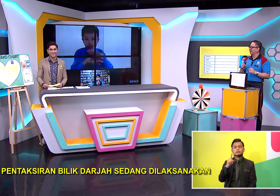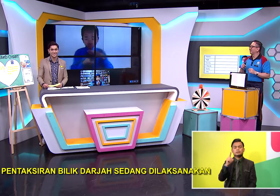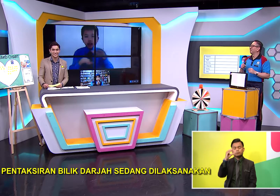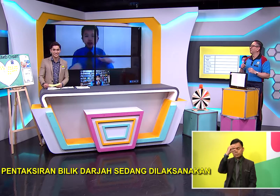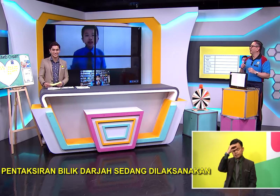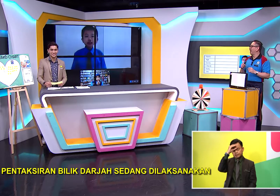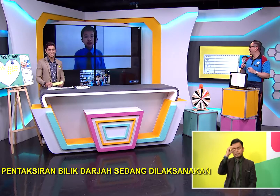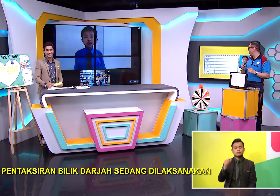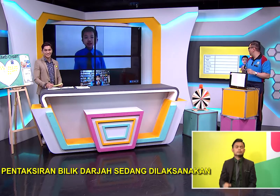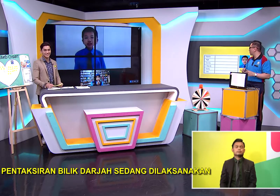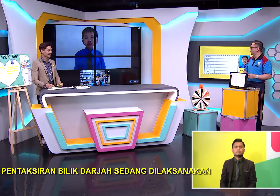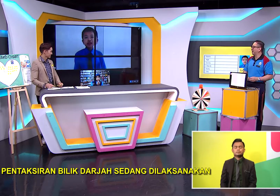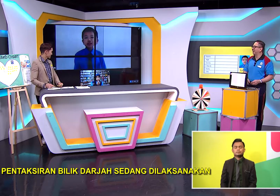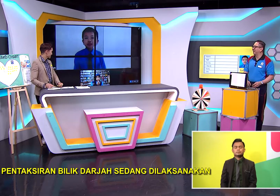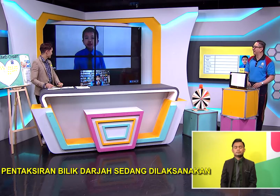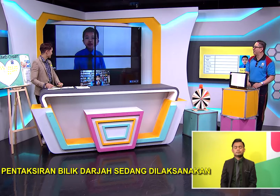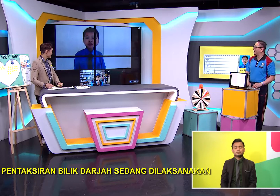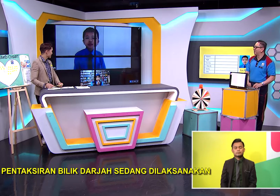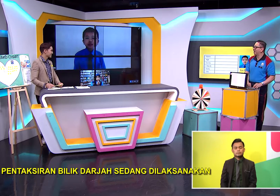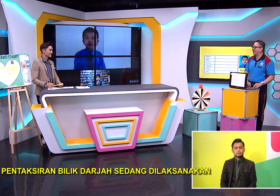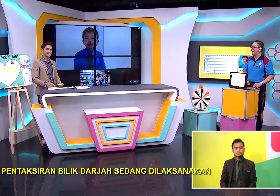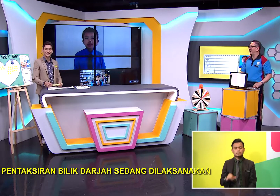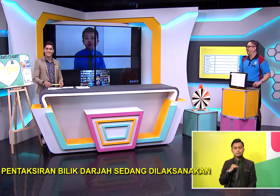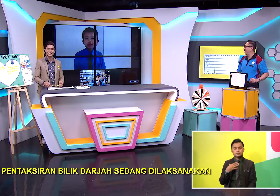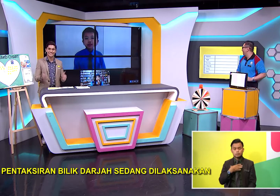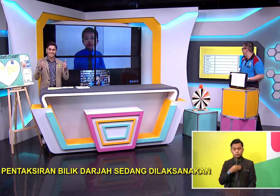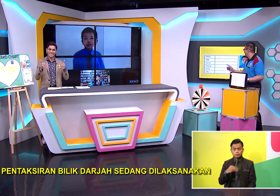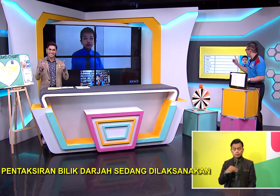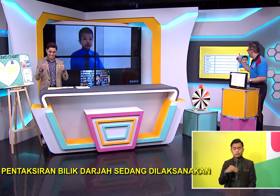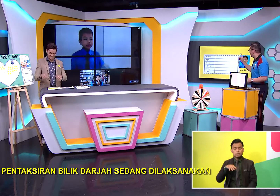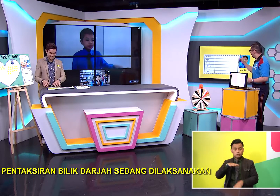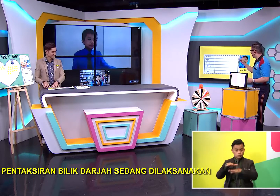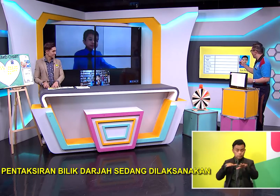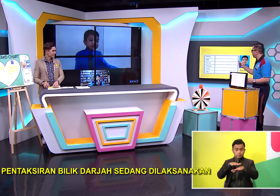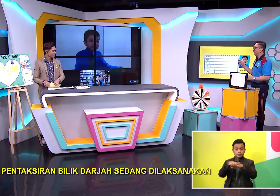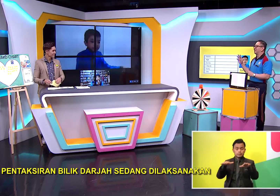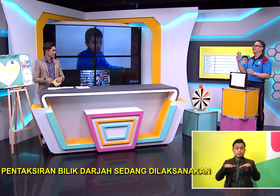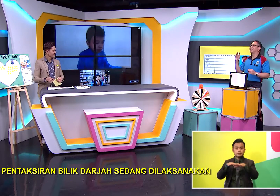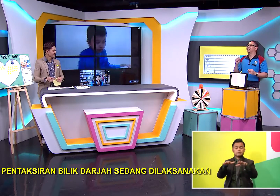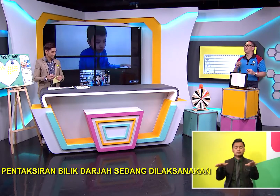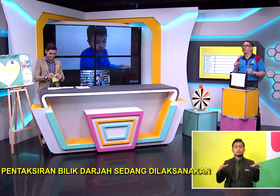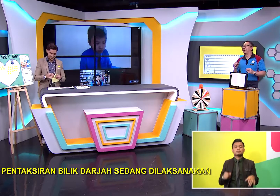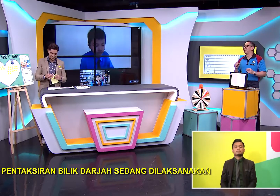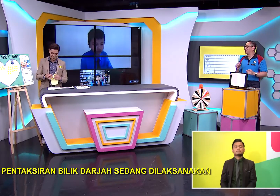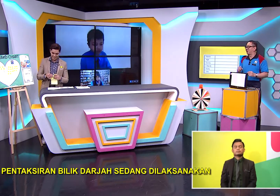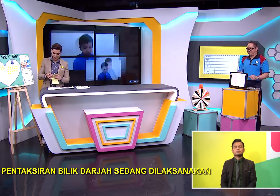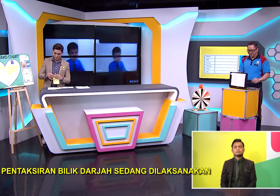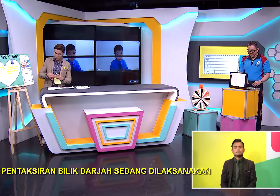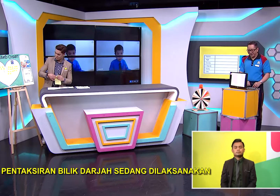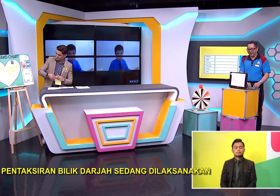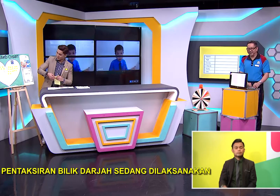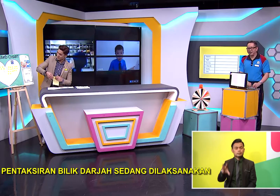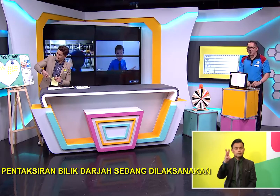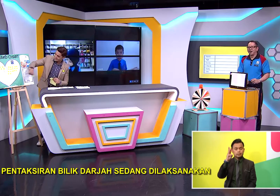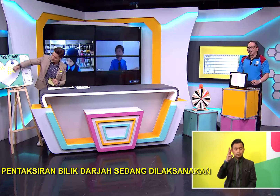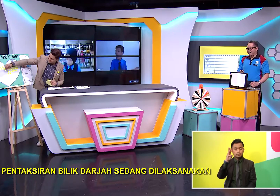one brother. Okay, I like swimming. All right. So another 1, 2, 6 stars. 6 stars for Bing